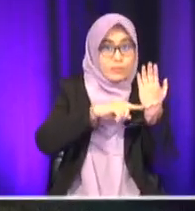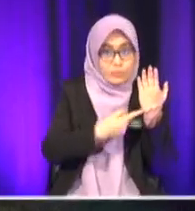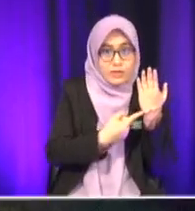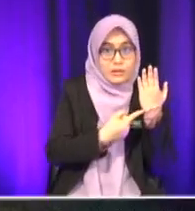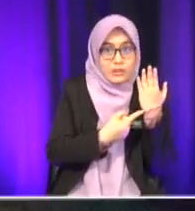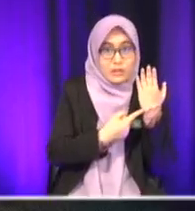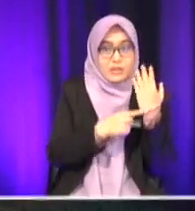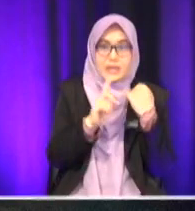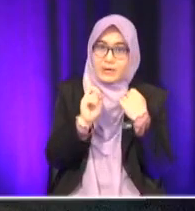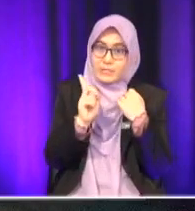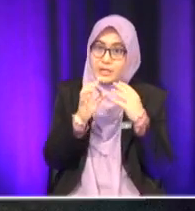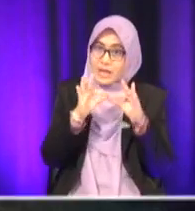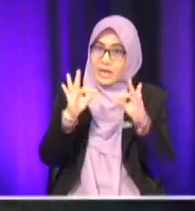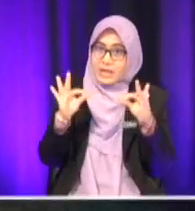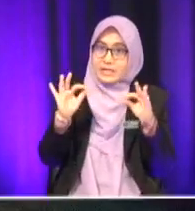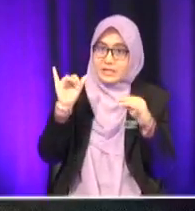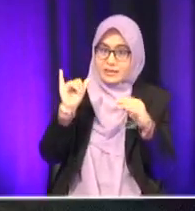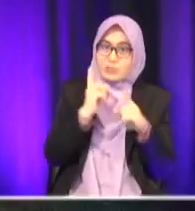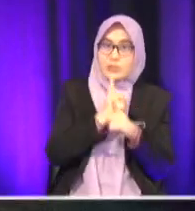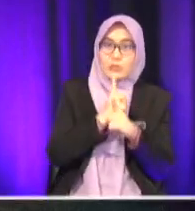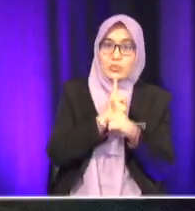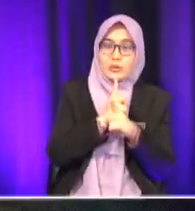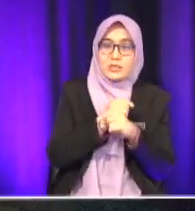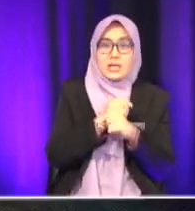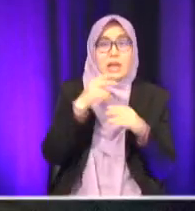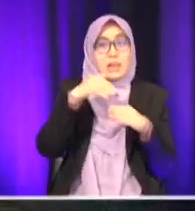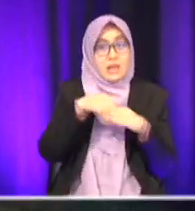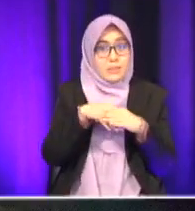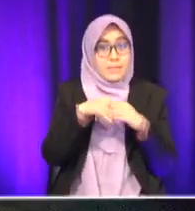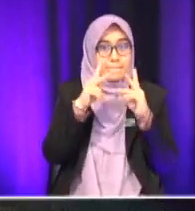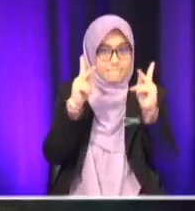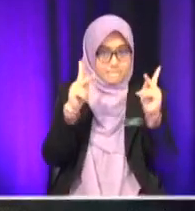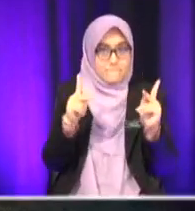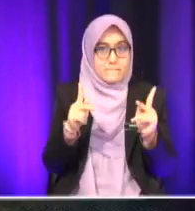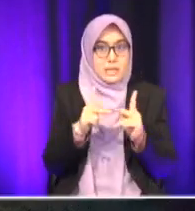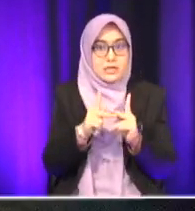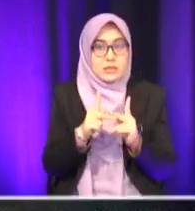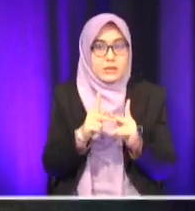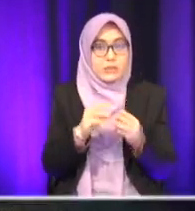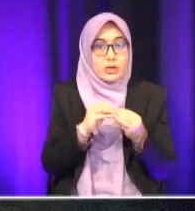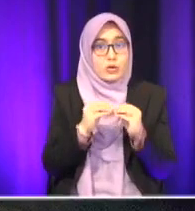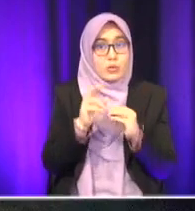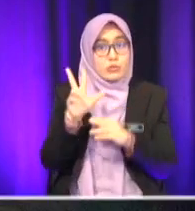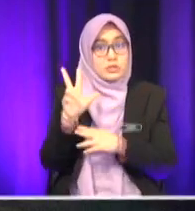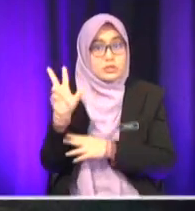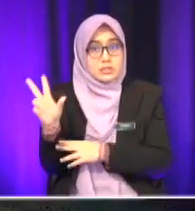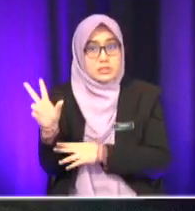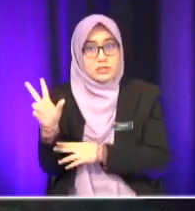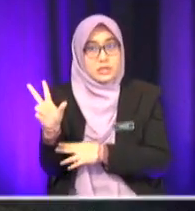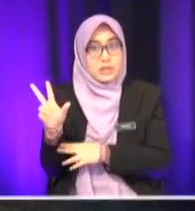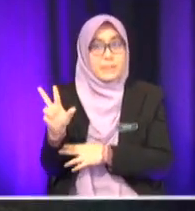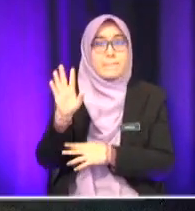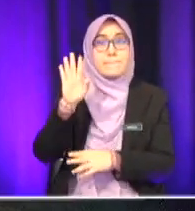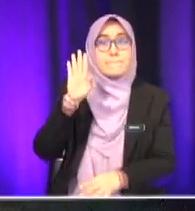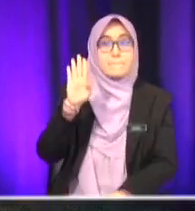that, right? Yes. So here, so the answer for number 33 will be B. yes. Don't